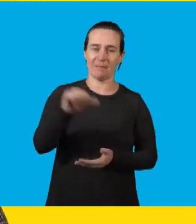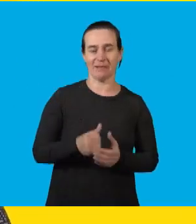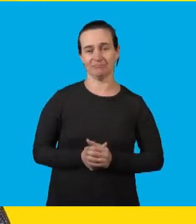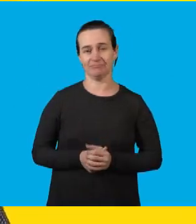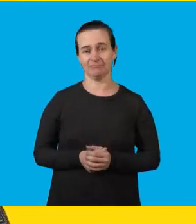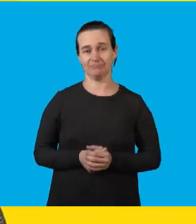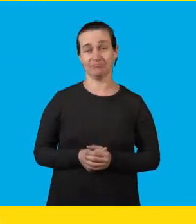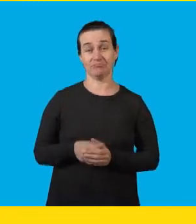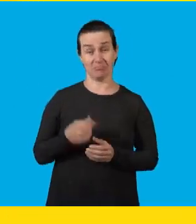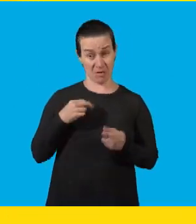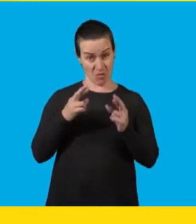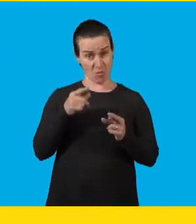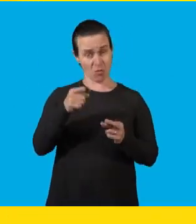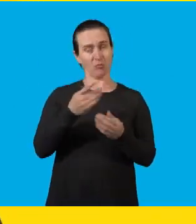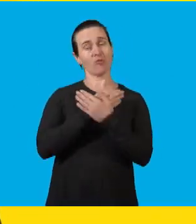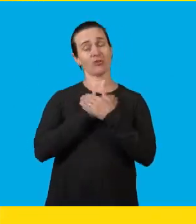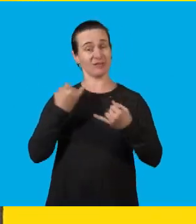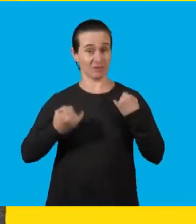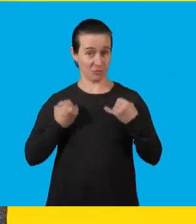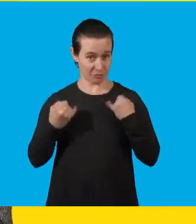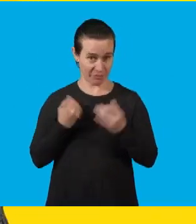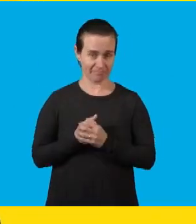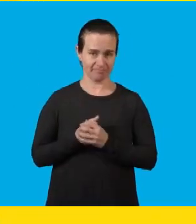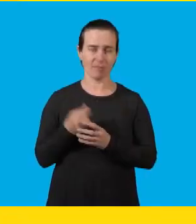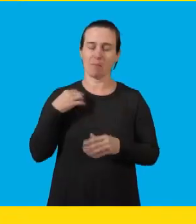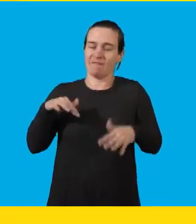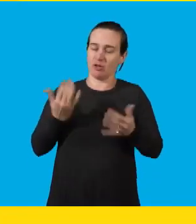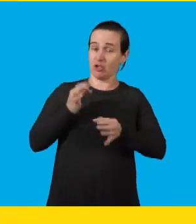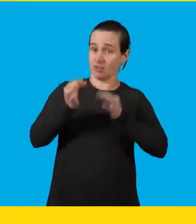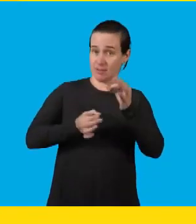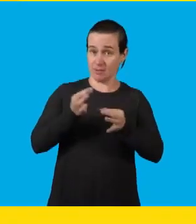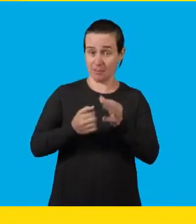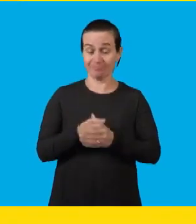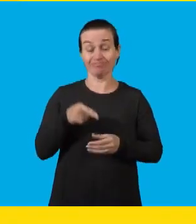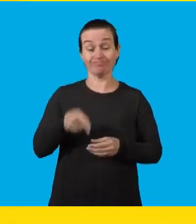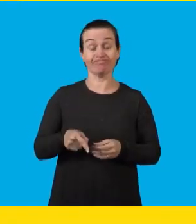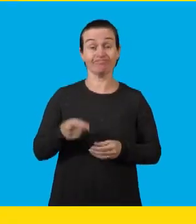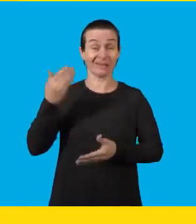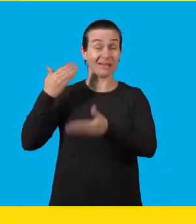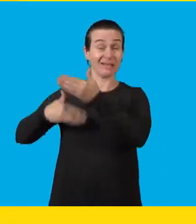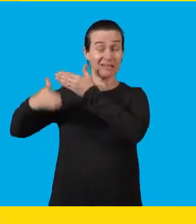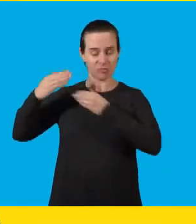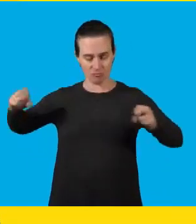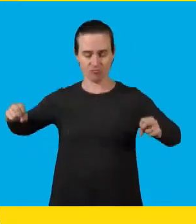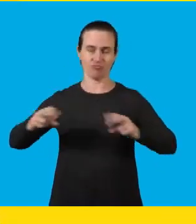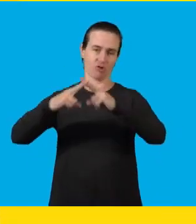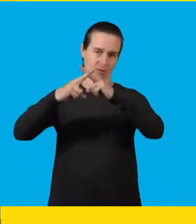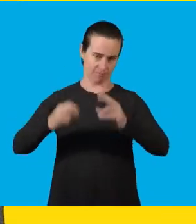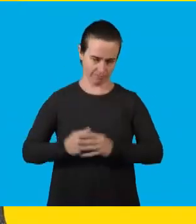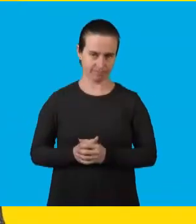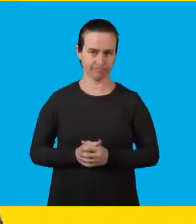Welcome back. I hope you all enjoyed your break. As I said before, this is History Bridging the